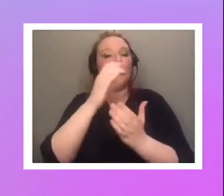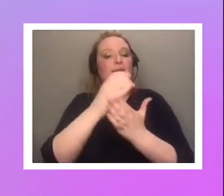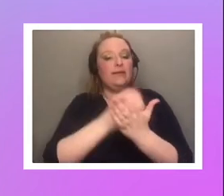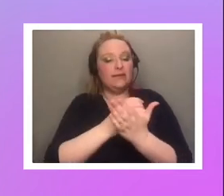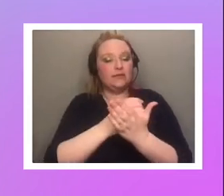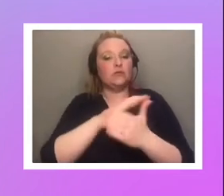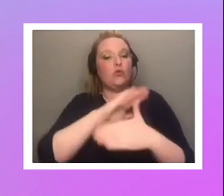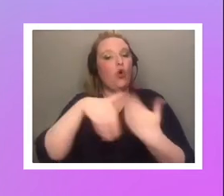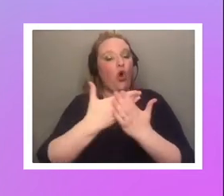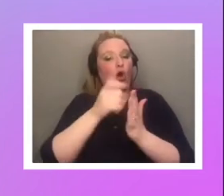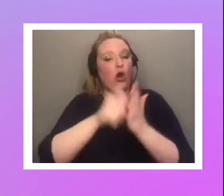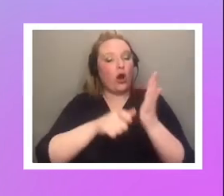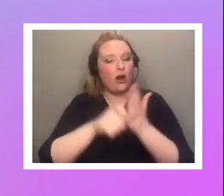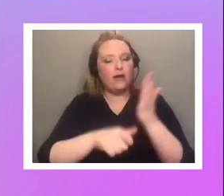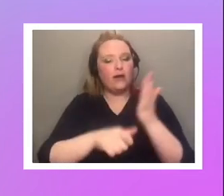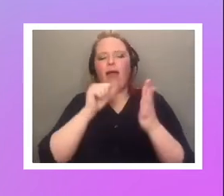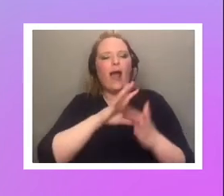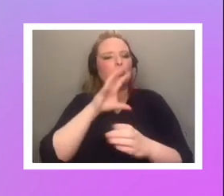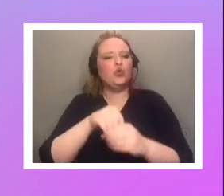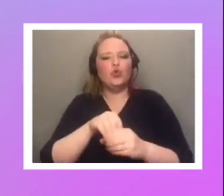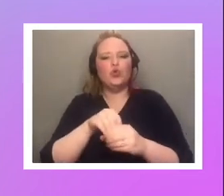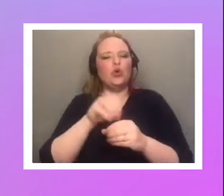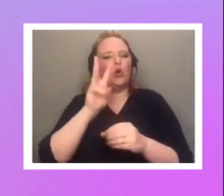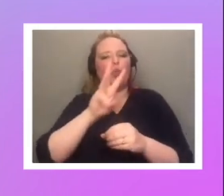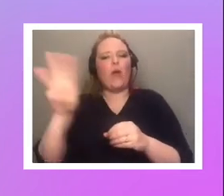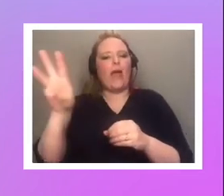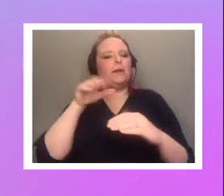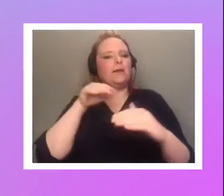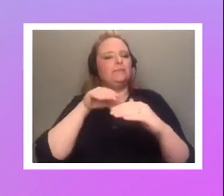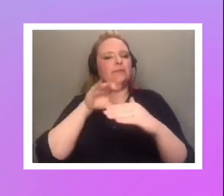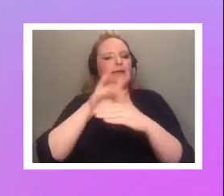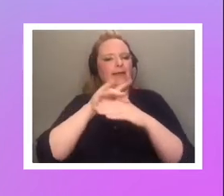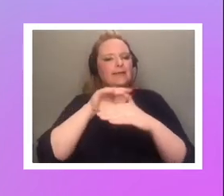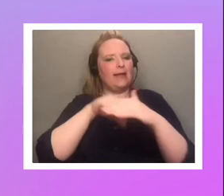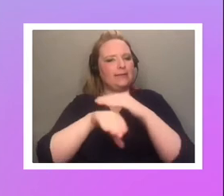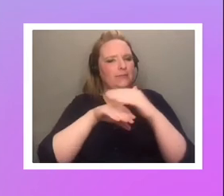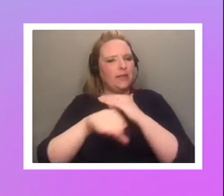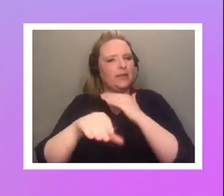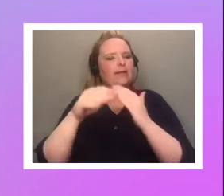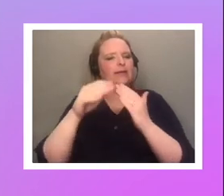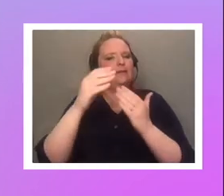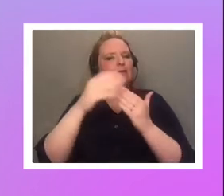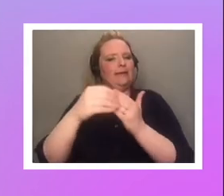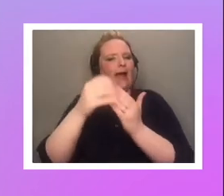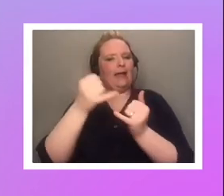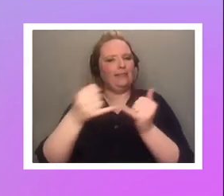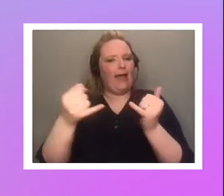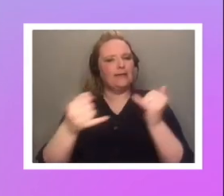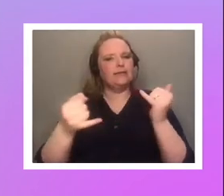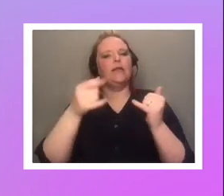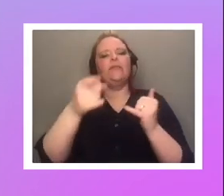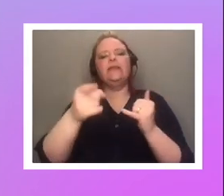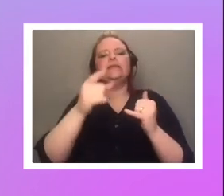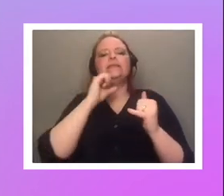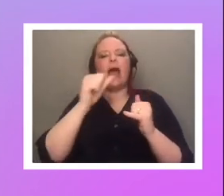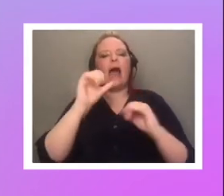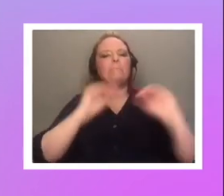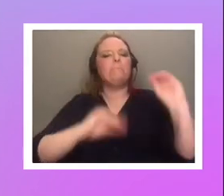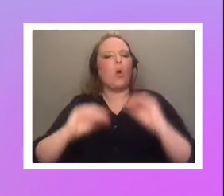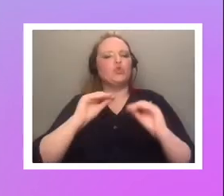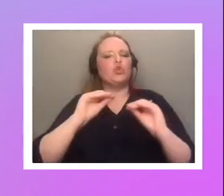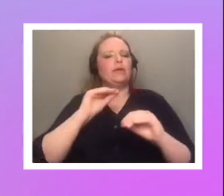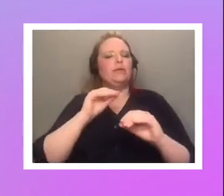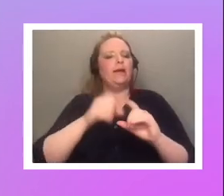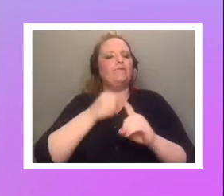and wasn't on the list of the web content accessibility guidelines either are these non-motion effects, right? Things like